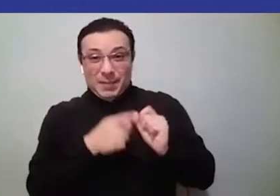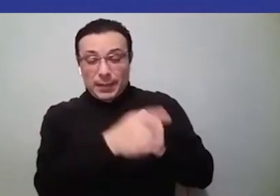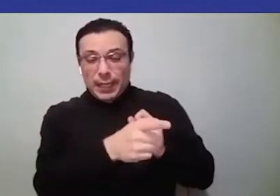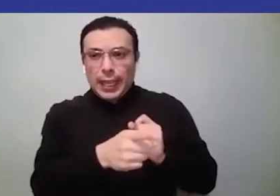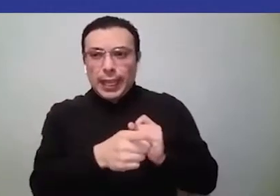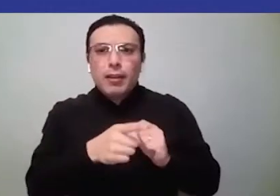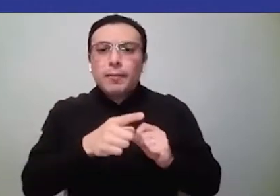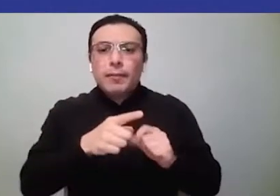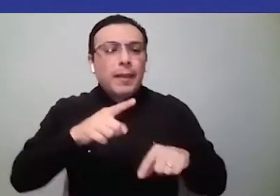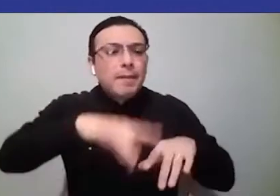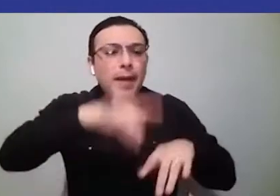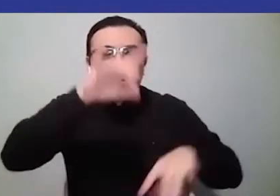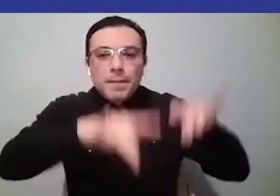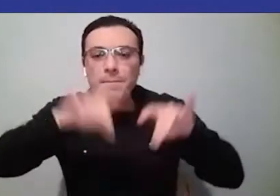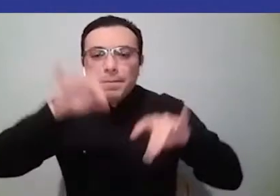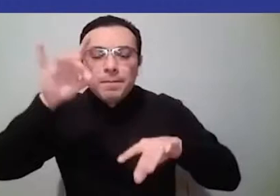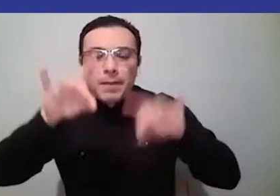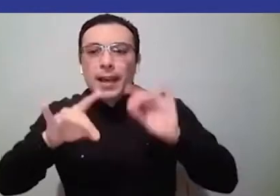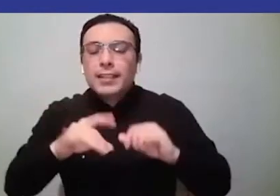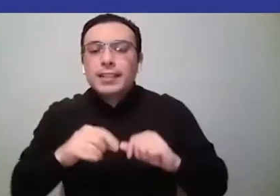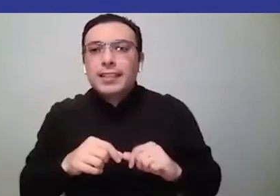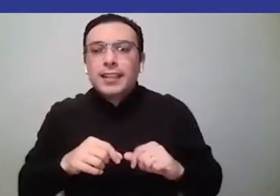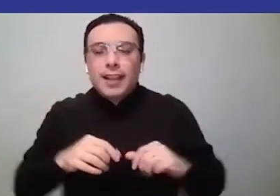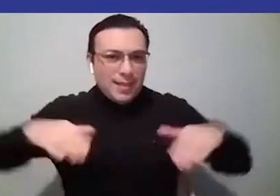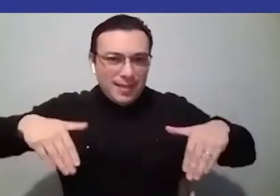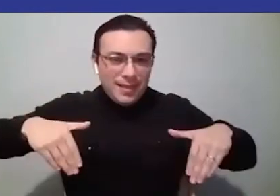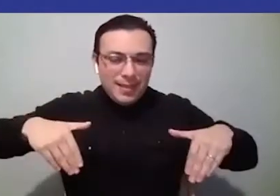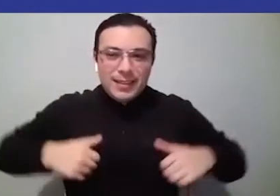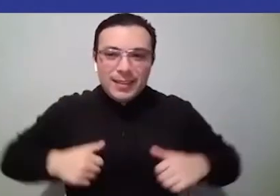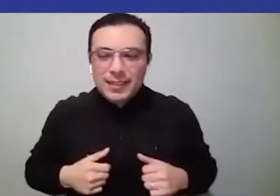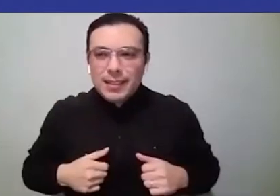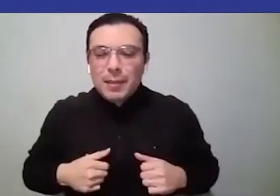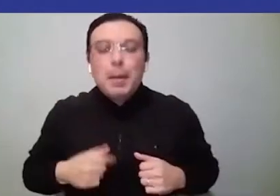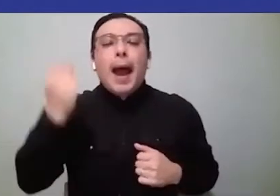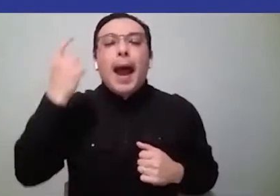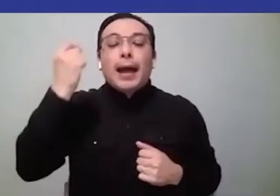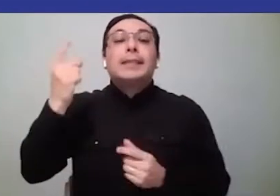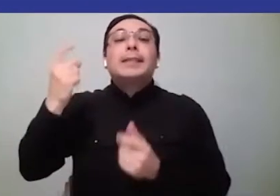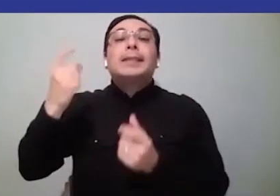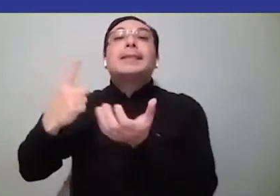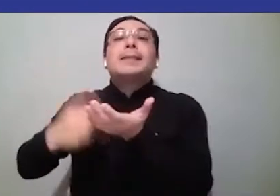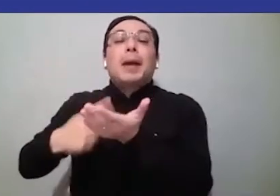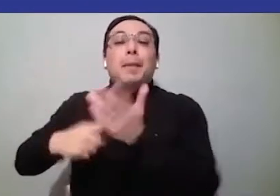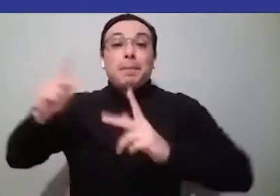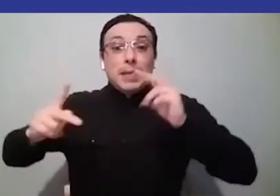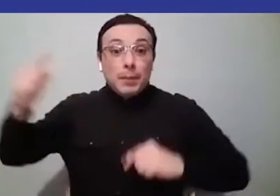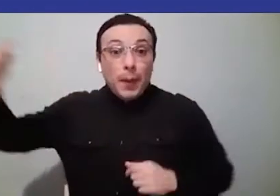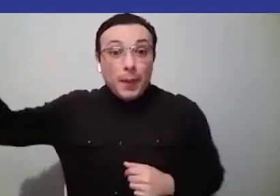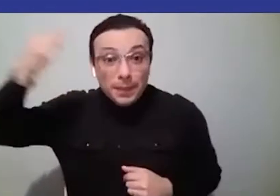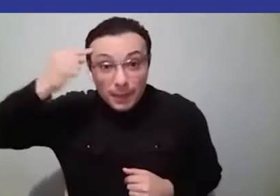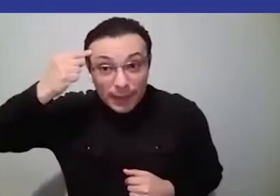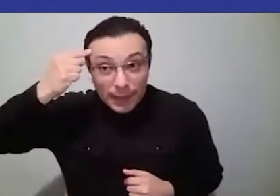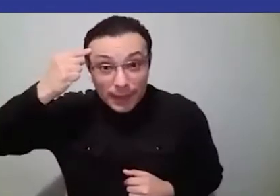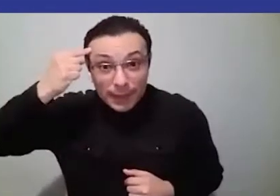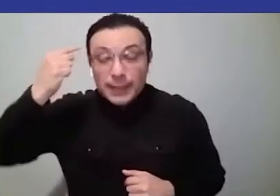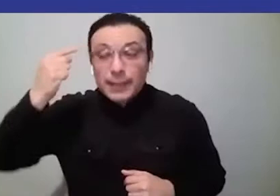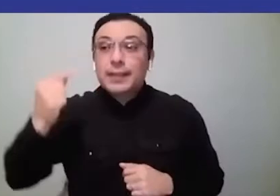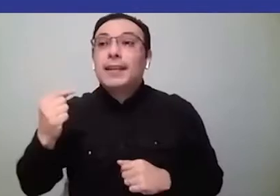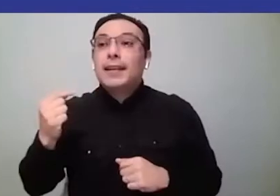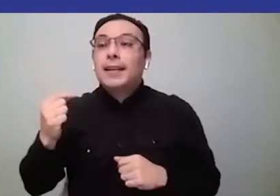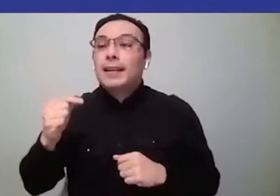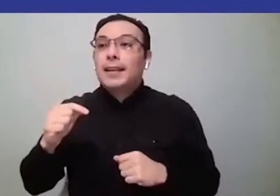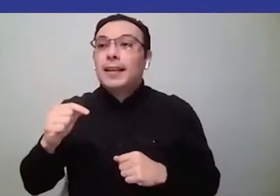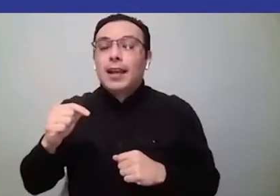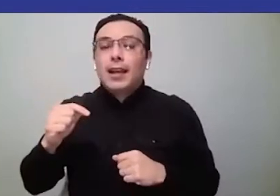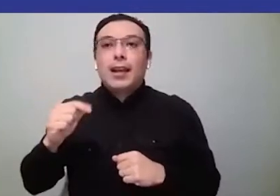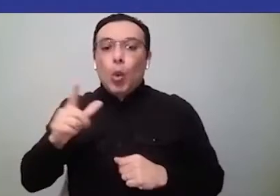discover things in archives, but I want to dispel that by the time things are processed, somebody usually knows what's in there.